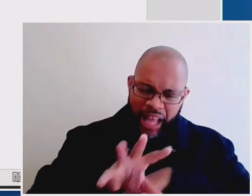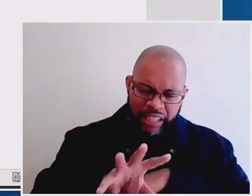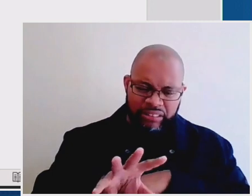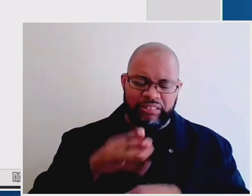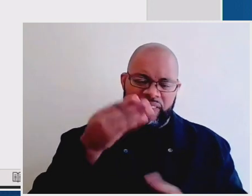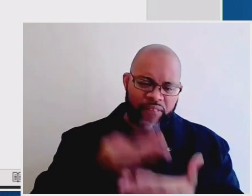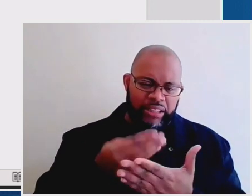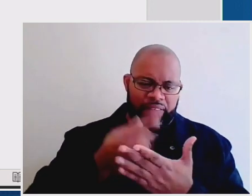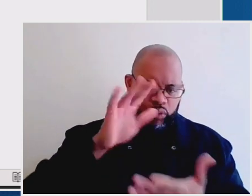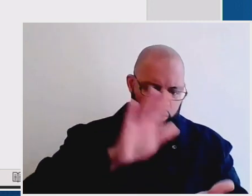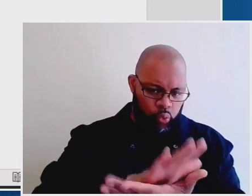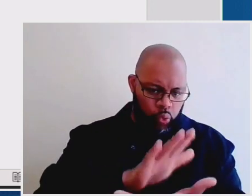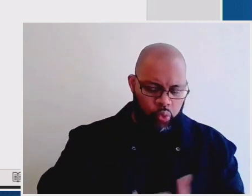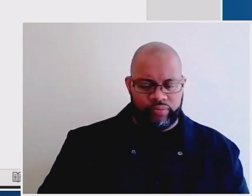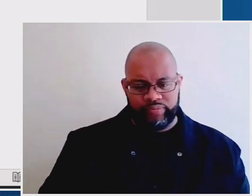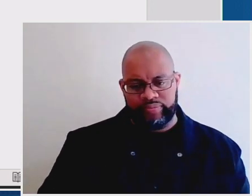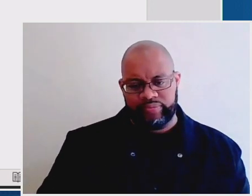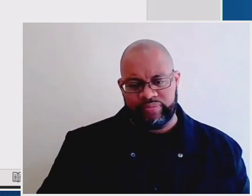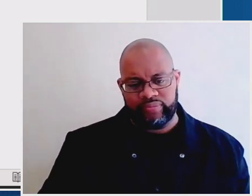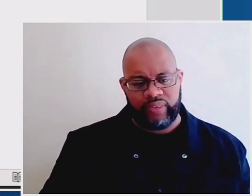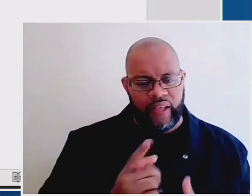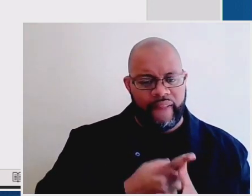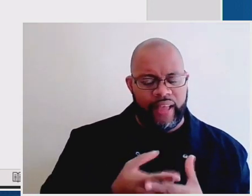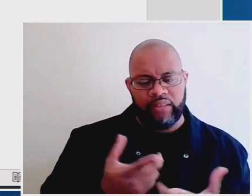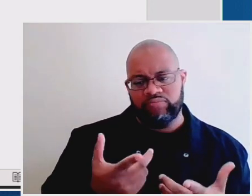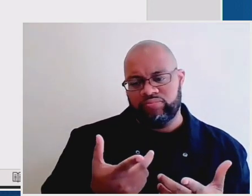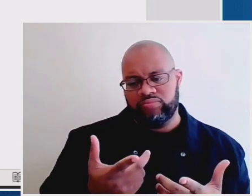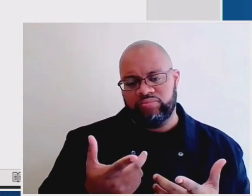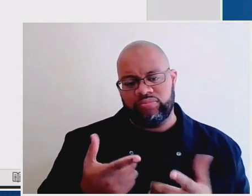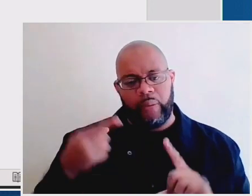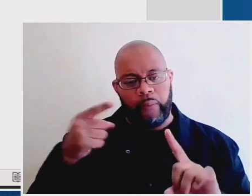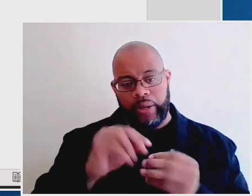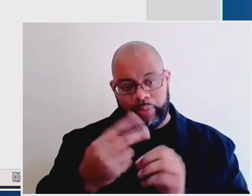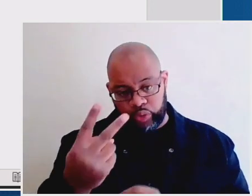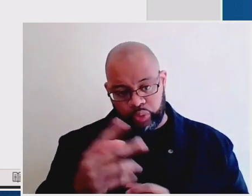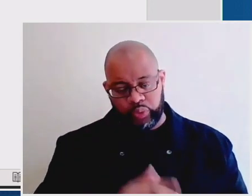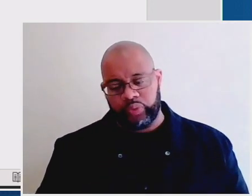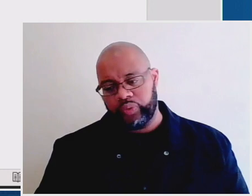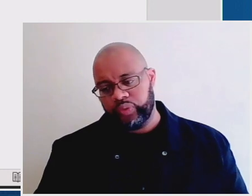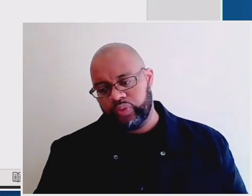the school. And then, point number two,